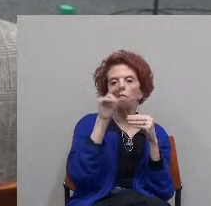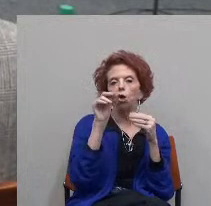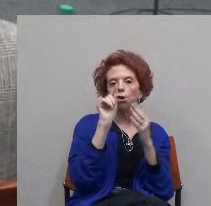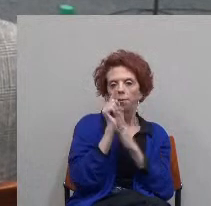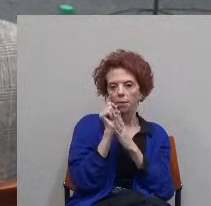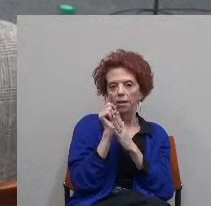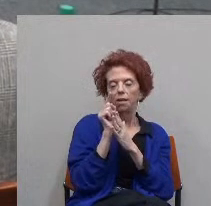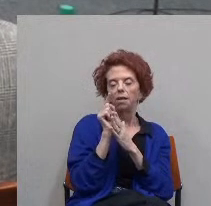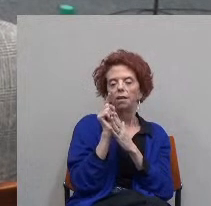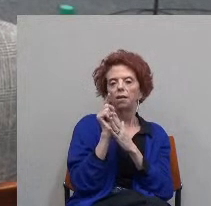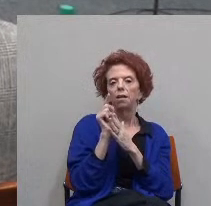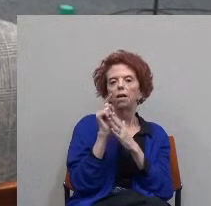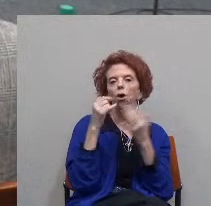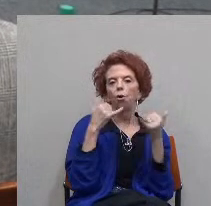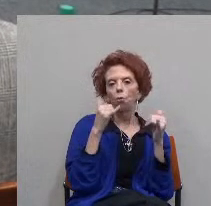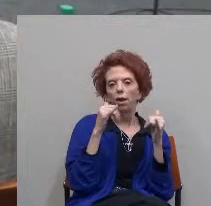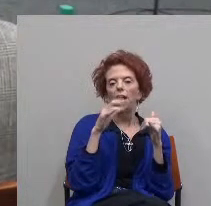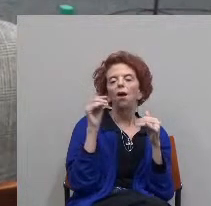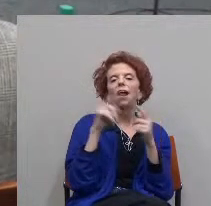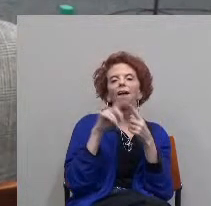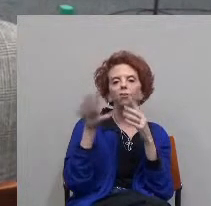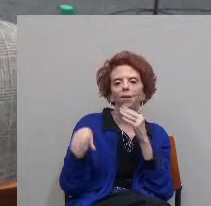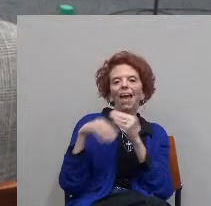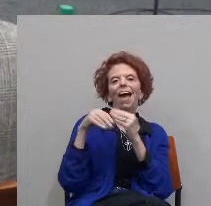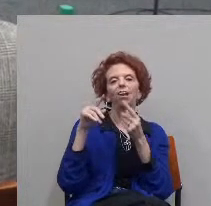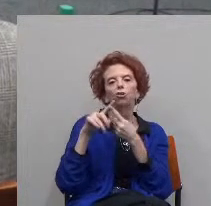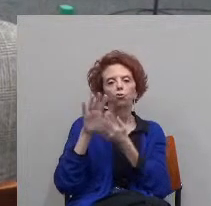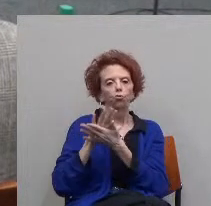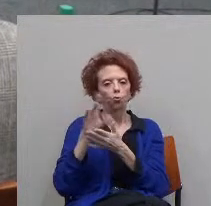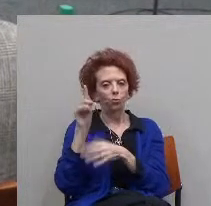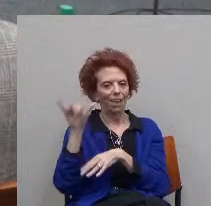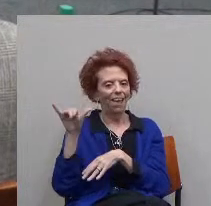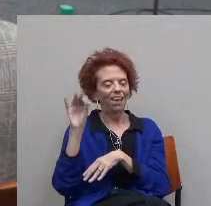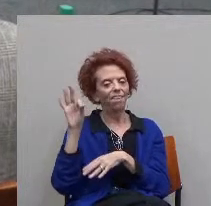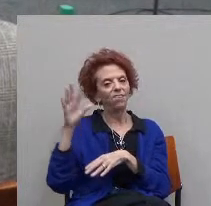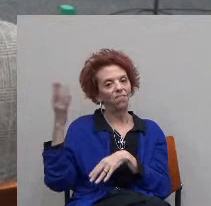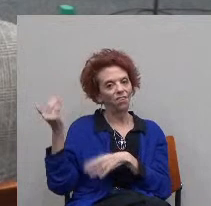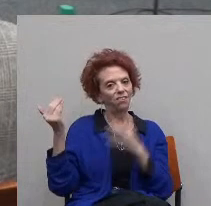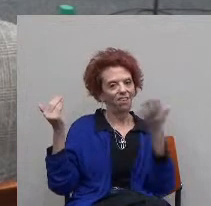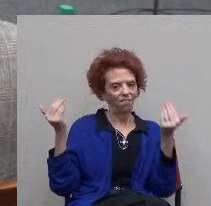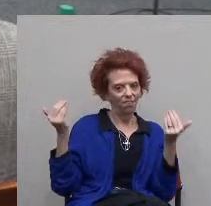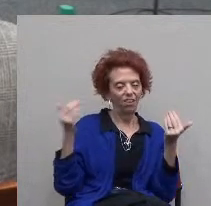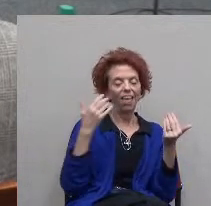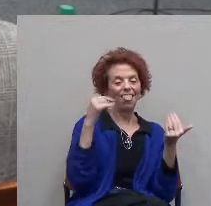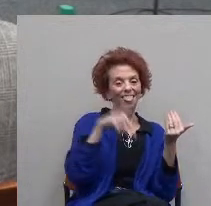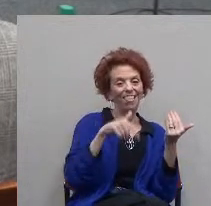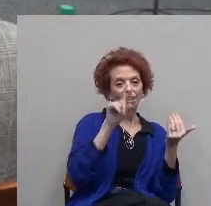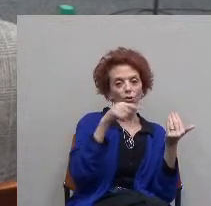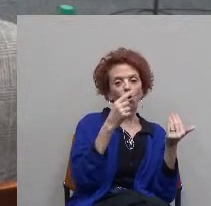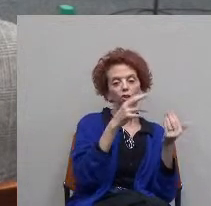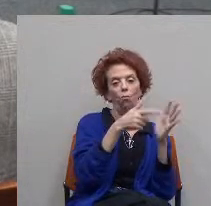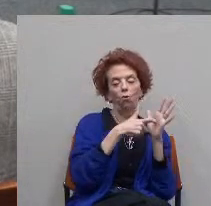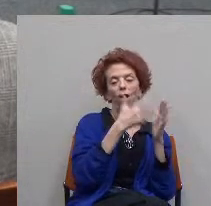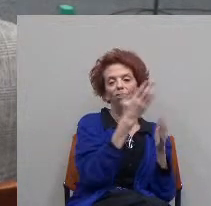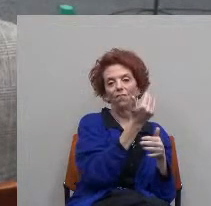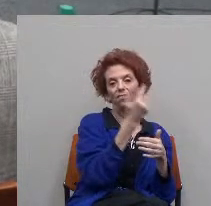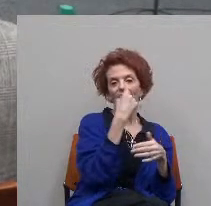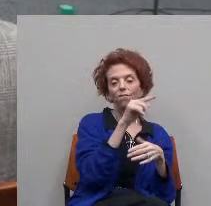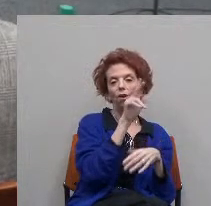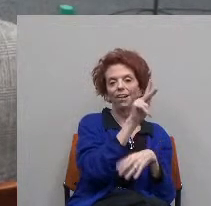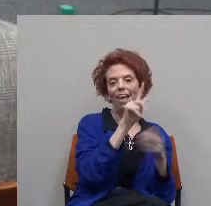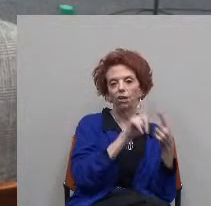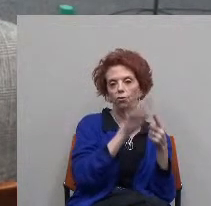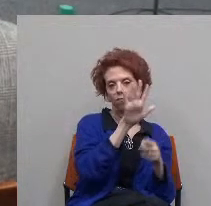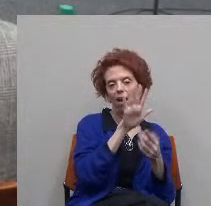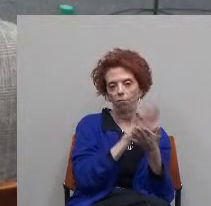wanted to add the other 15. It would have to be in addition to the school day. But all that's being required in this legislation is 15 minutes for K through